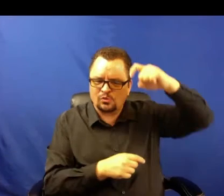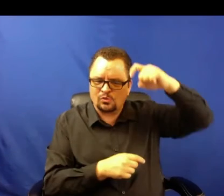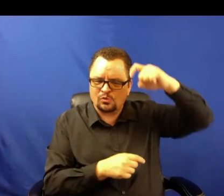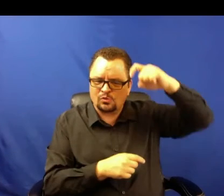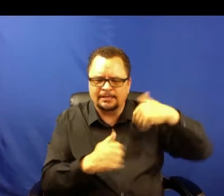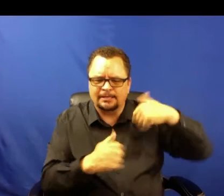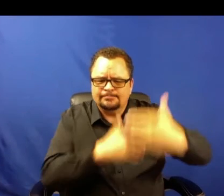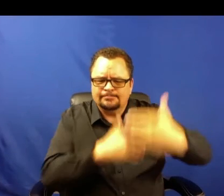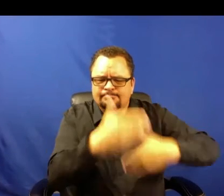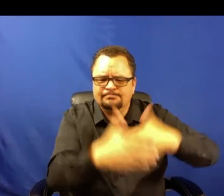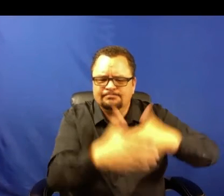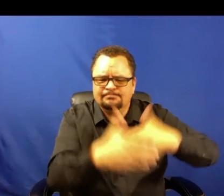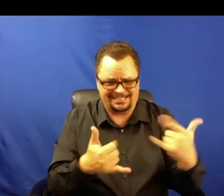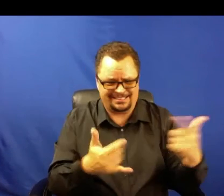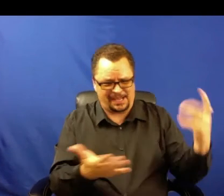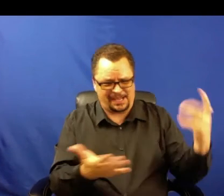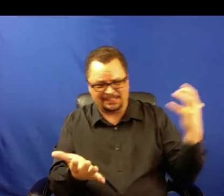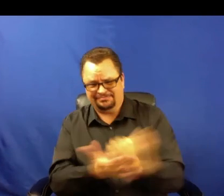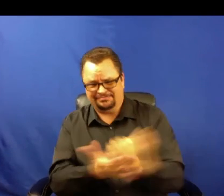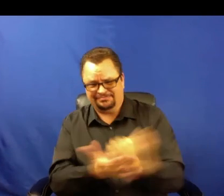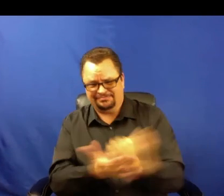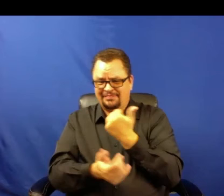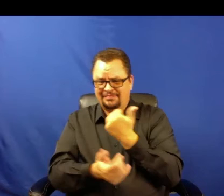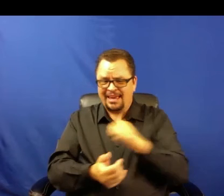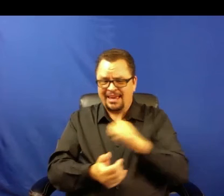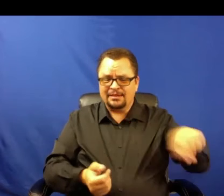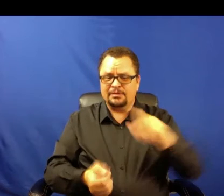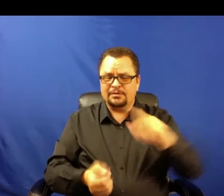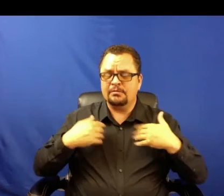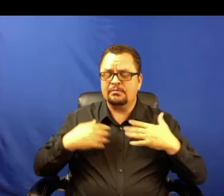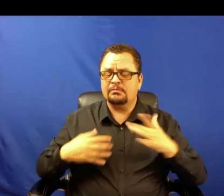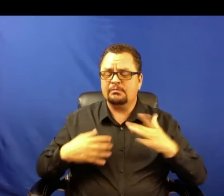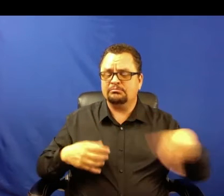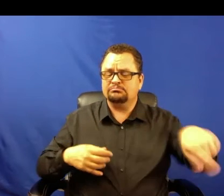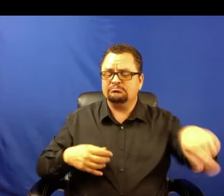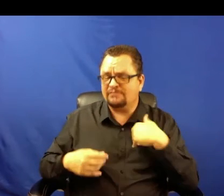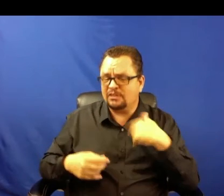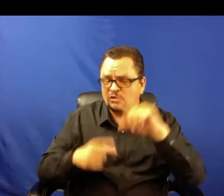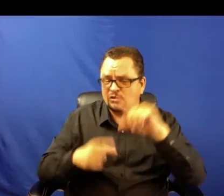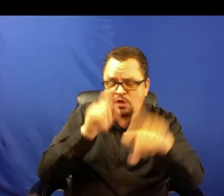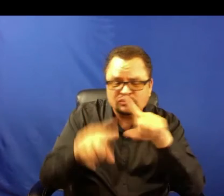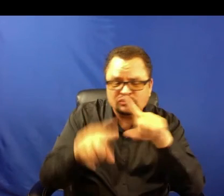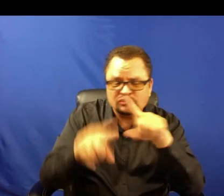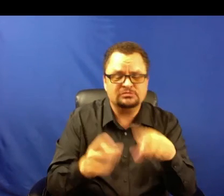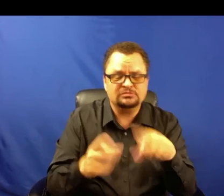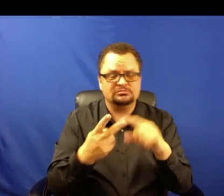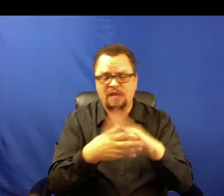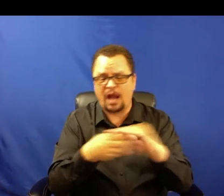questions at this point, this is a marvelous opportunity, and we can certainly